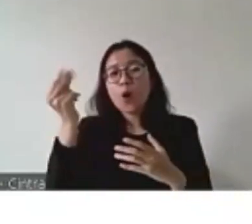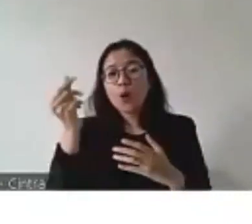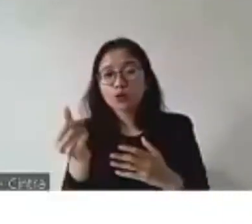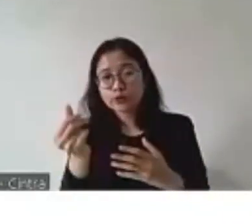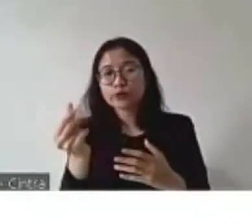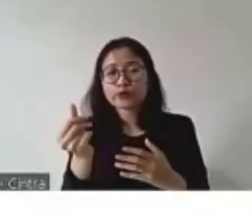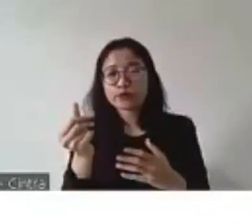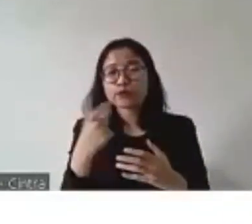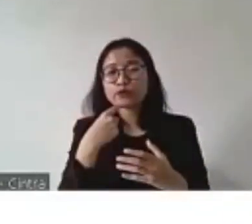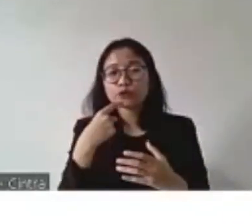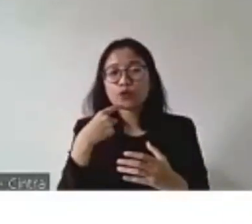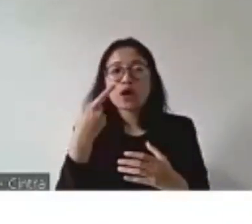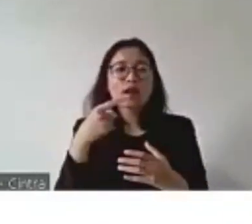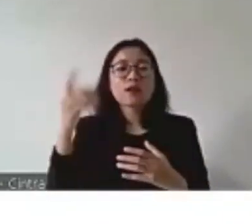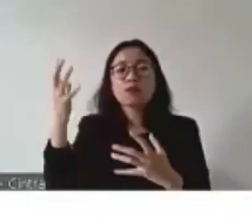view?